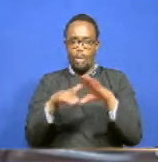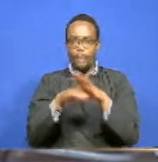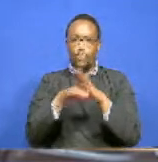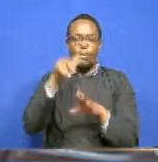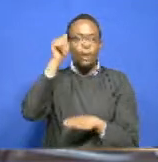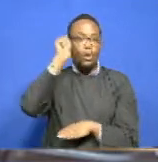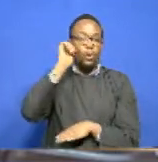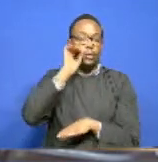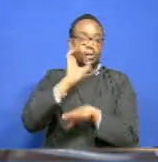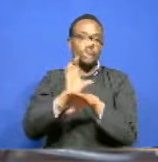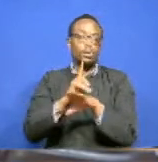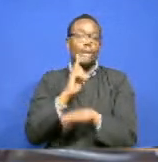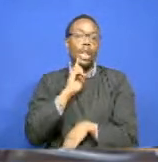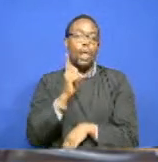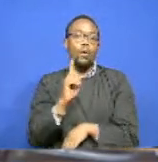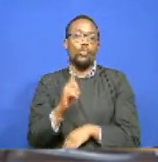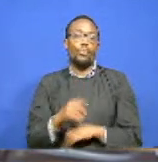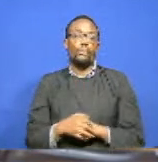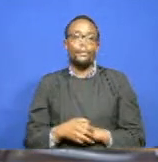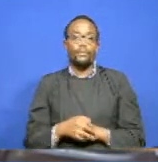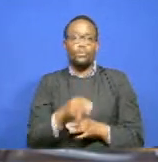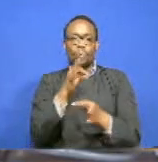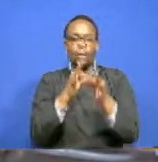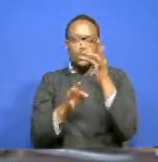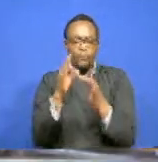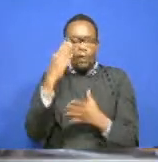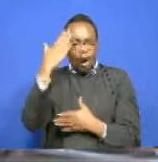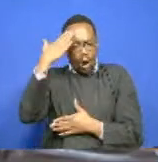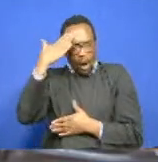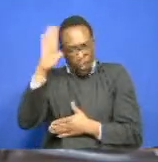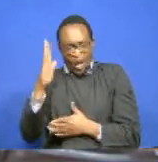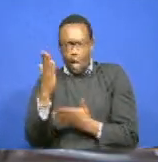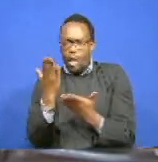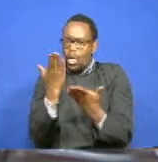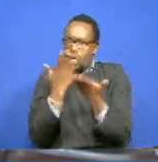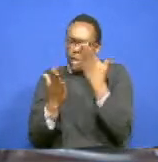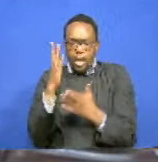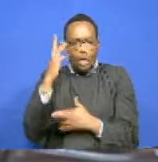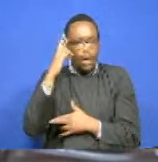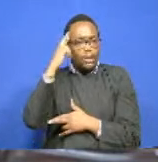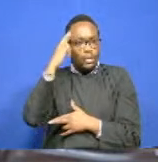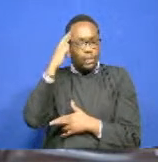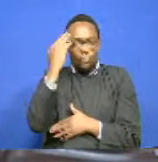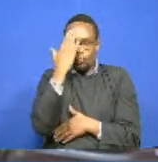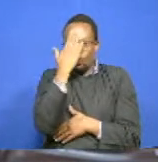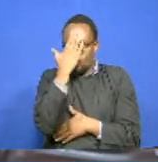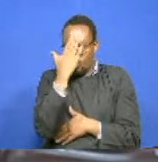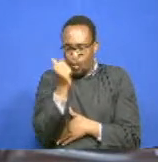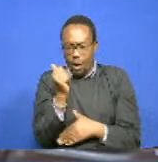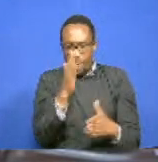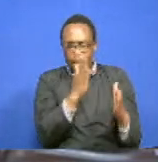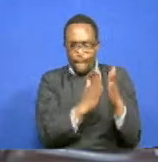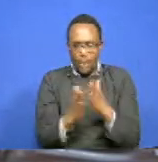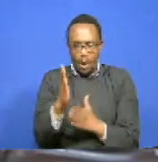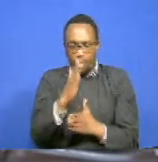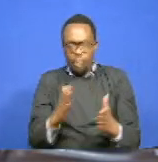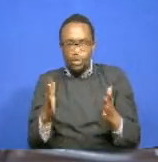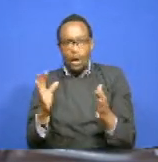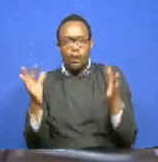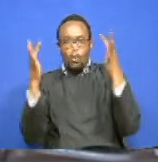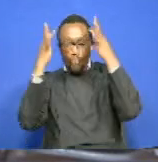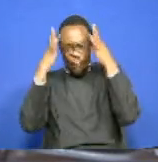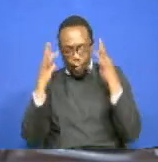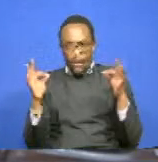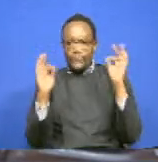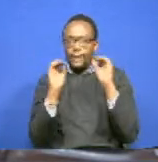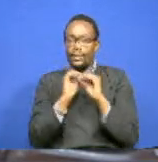Saints Cathedral, Nairobi. If any one of you has any impediment why this person should not be joined together in